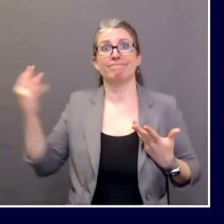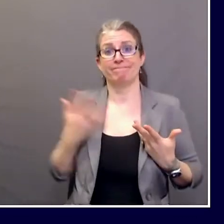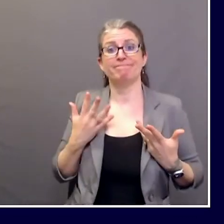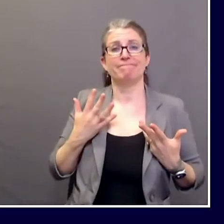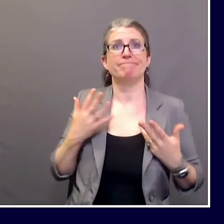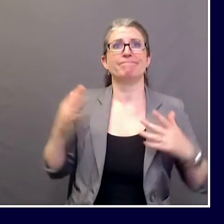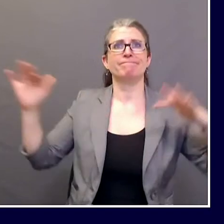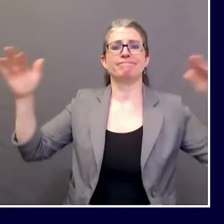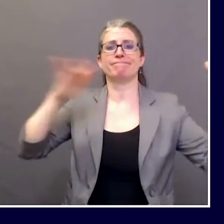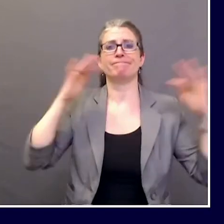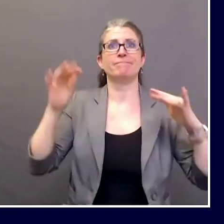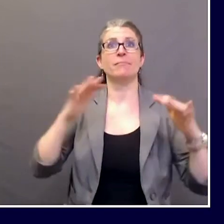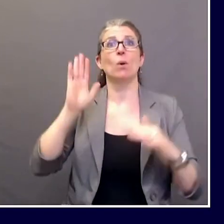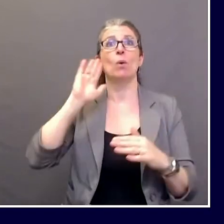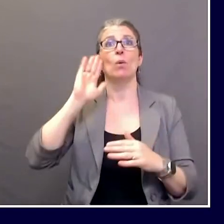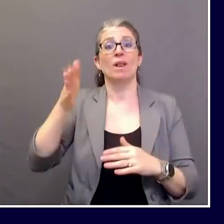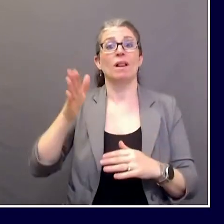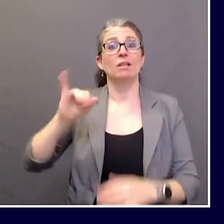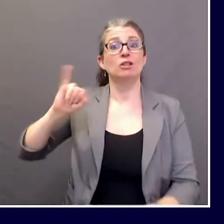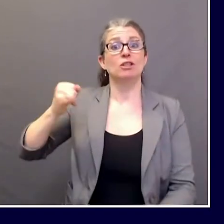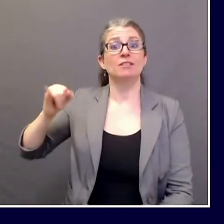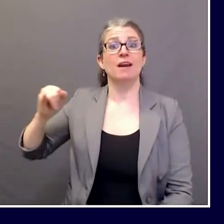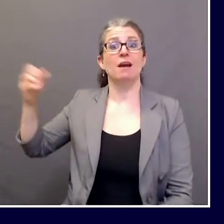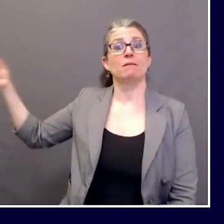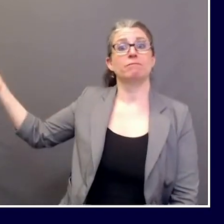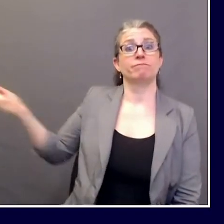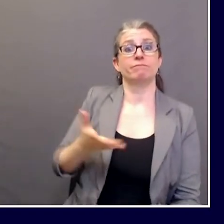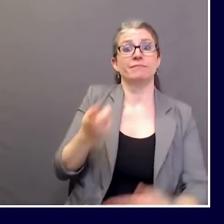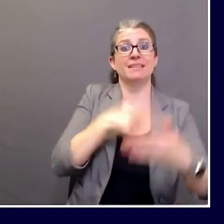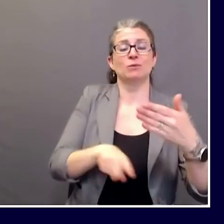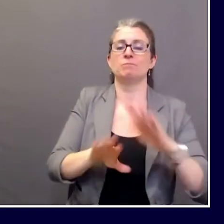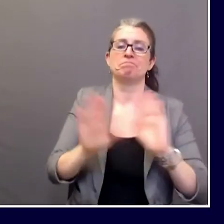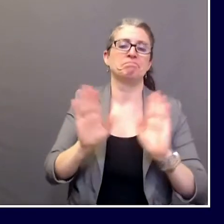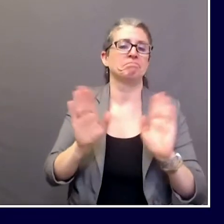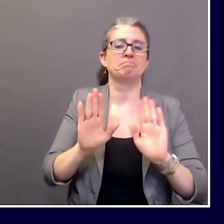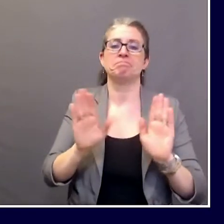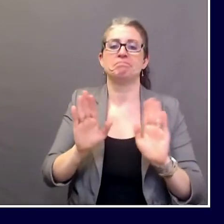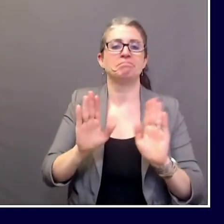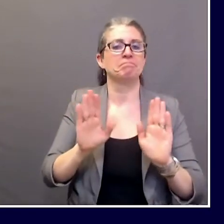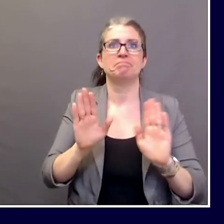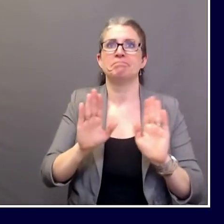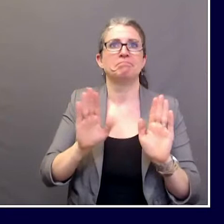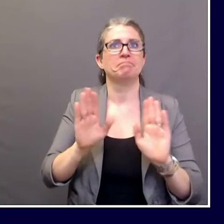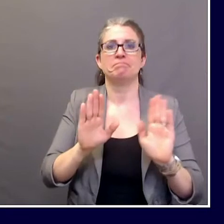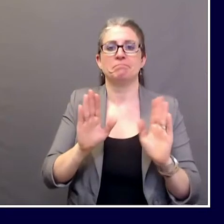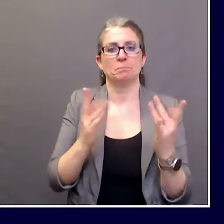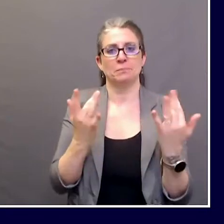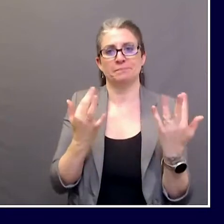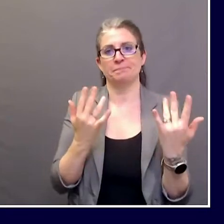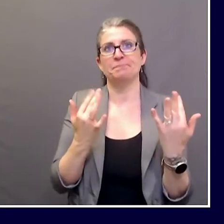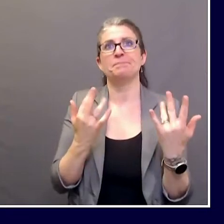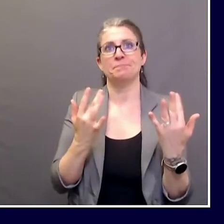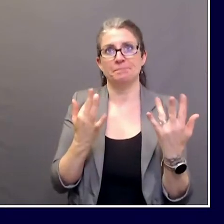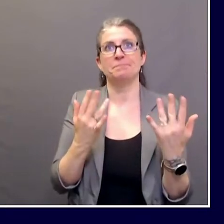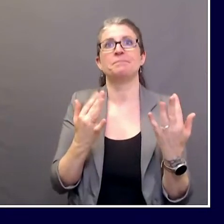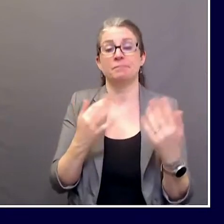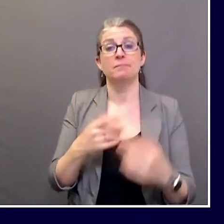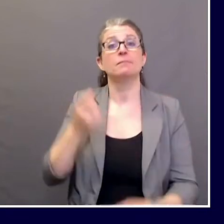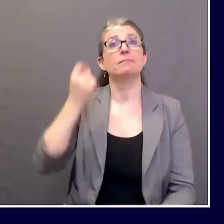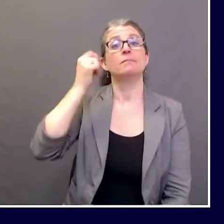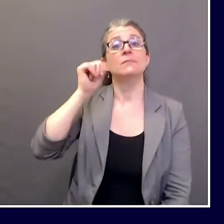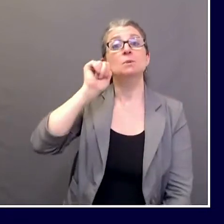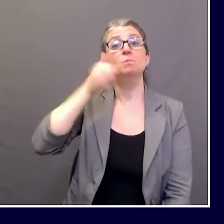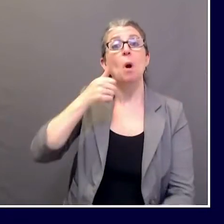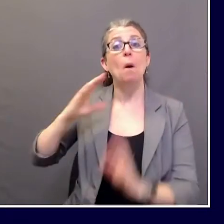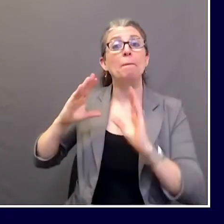J&J vaccine for the upcoming week. If that ordering were to become available tomorrow, later this week, whenever that will be,